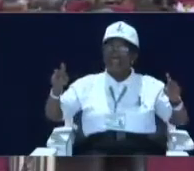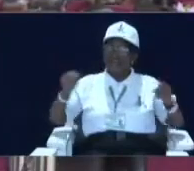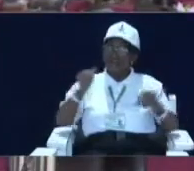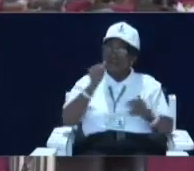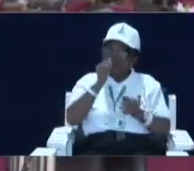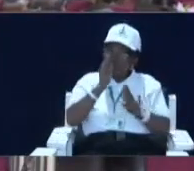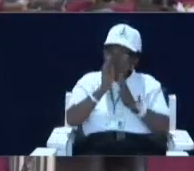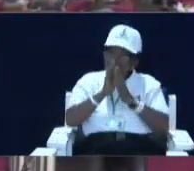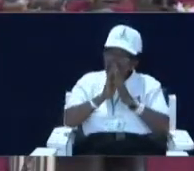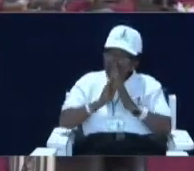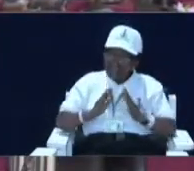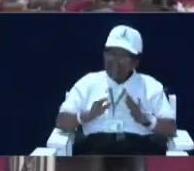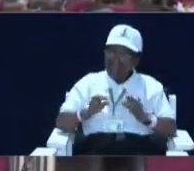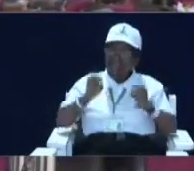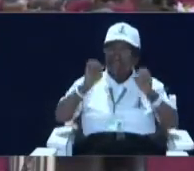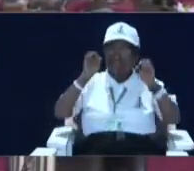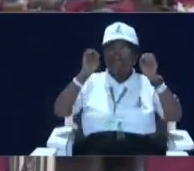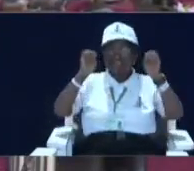quiet teaching,